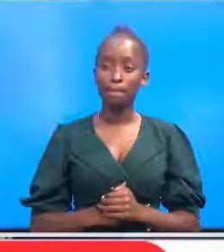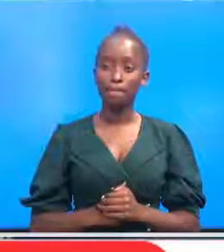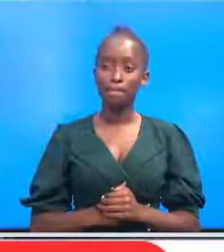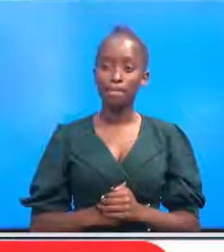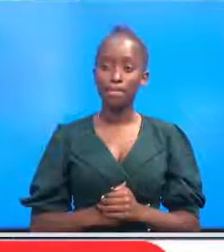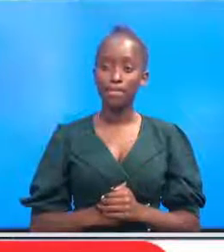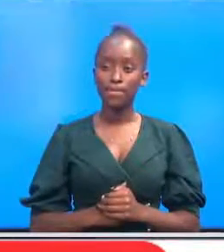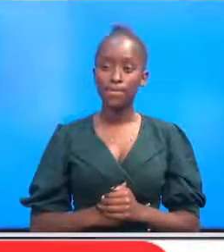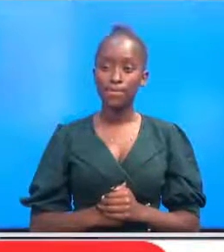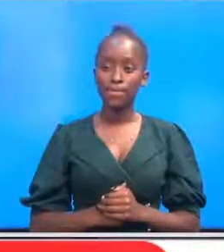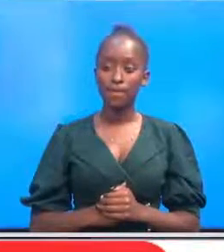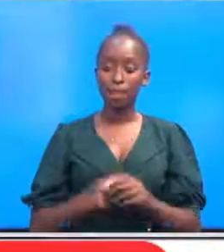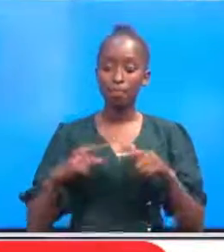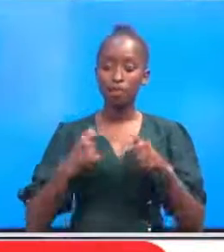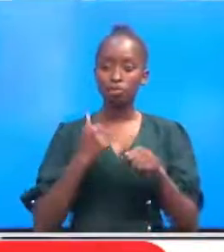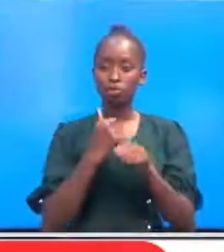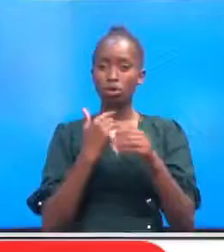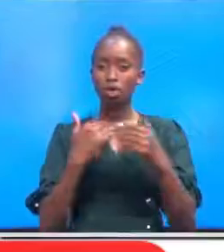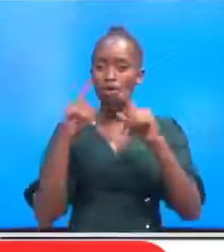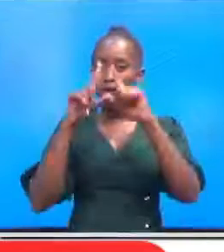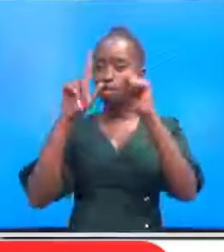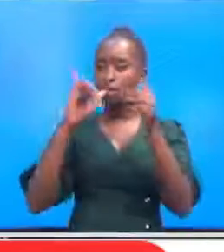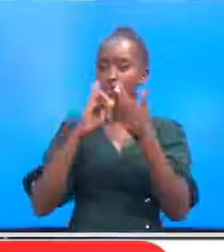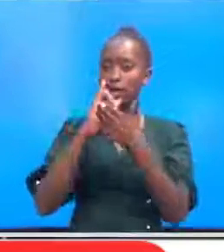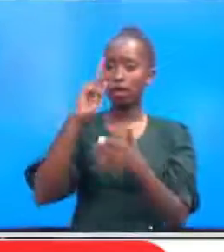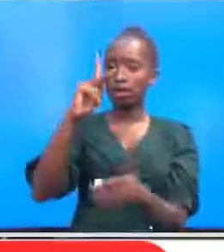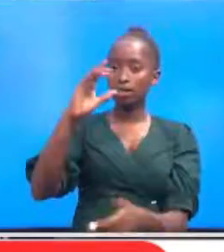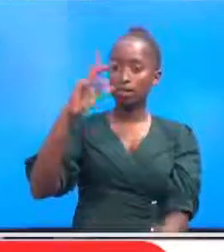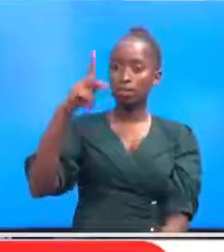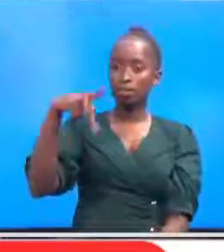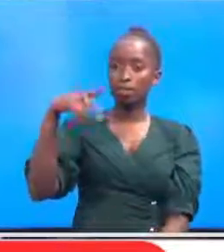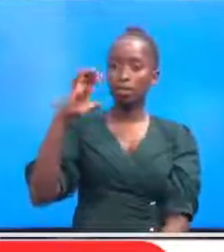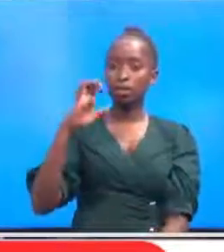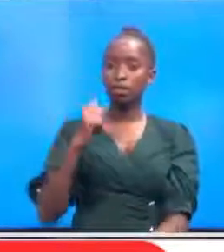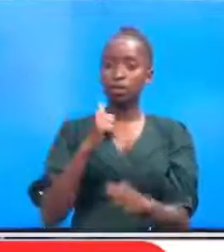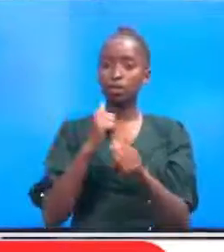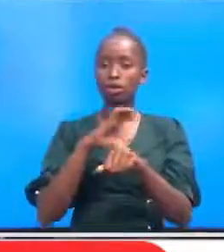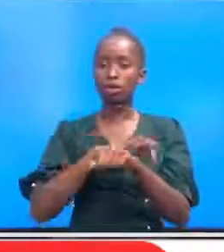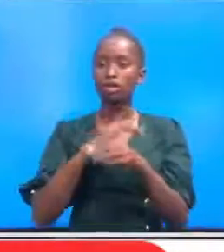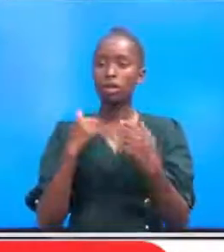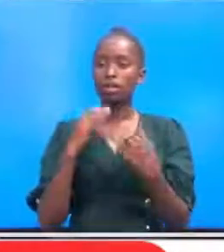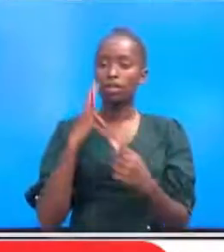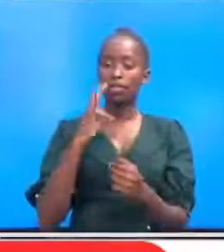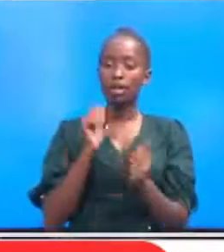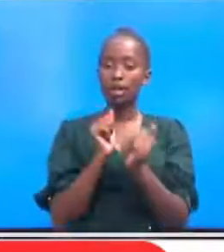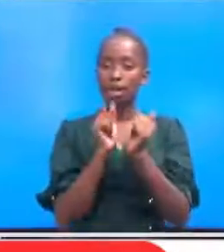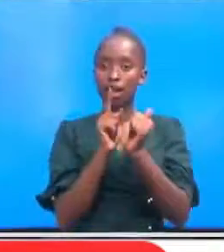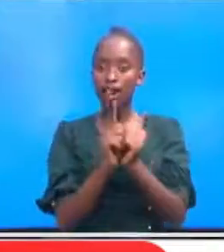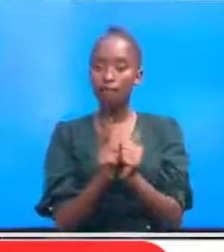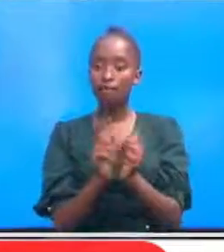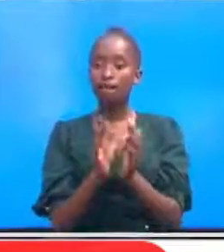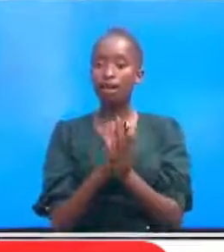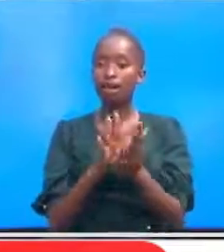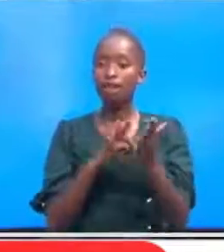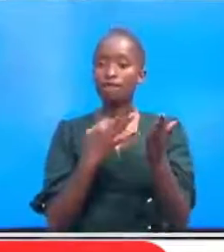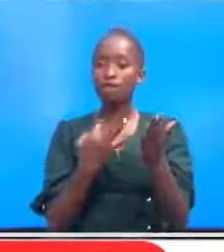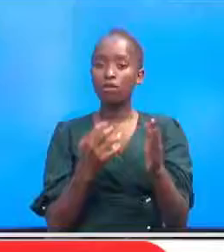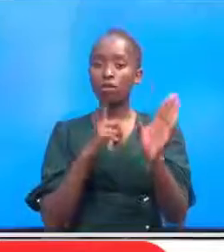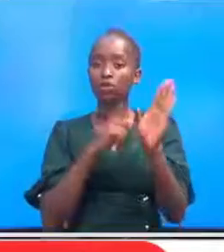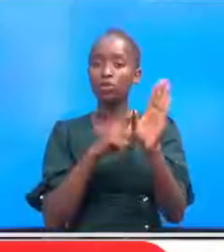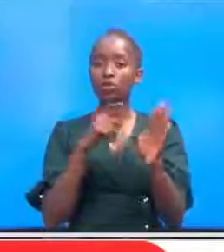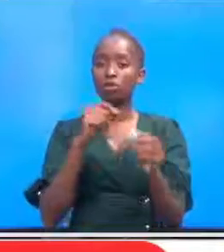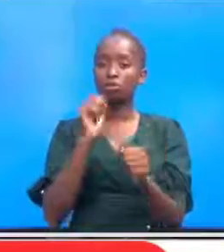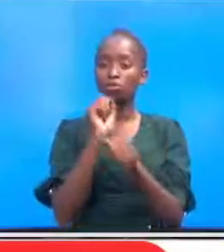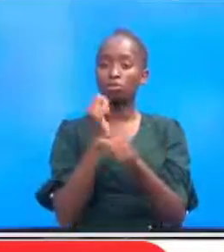When I did my KCPE, I got 311, but I failed to join secondary school because of